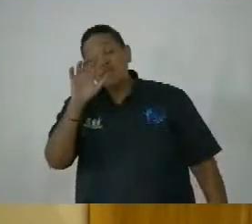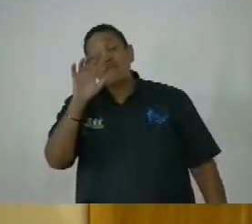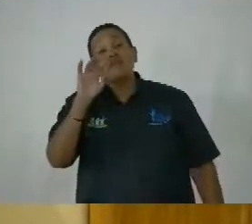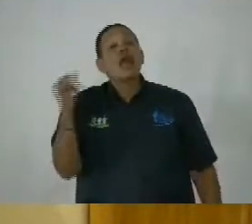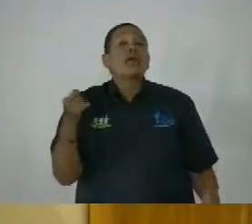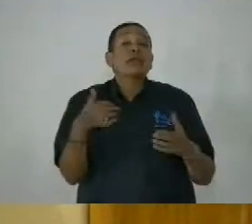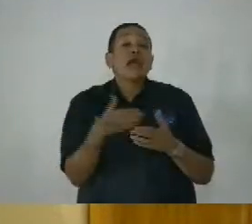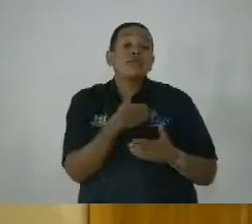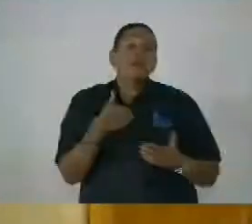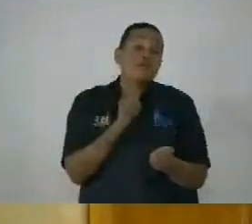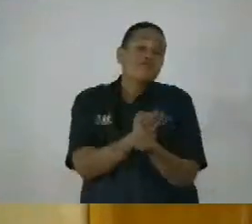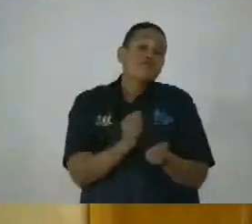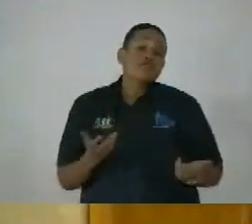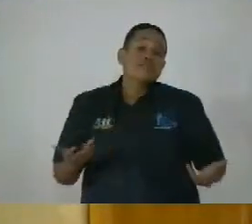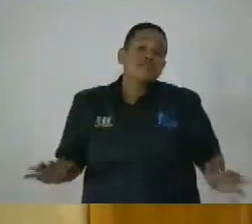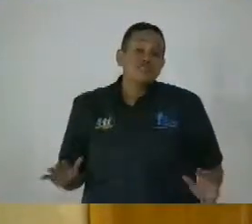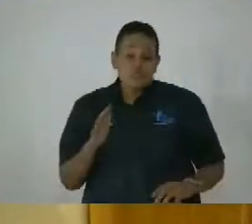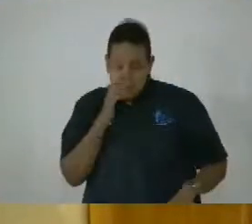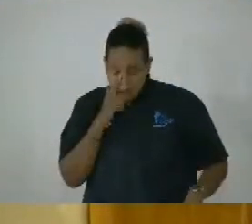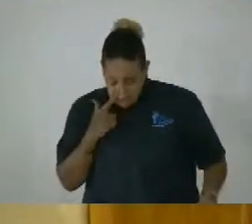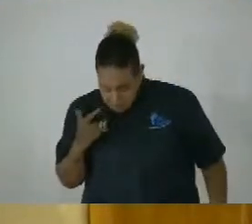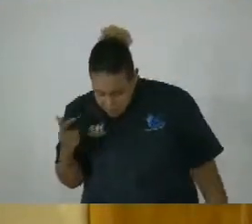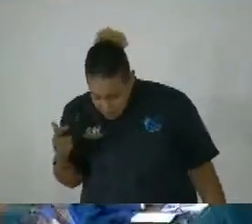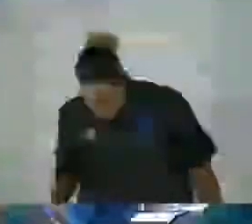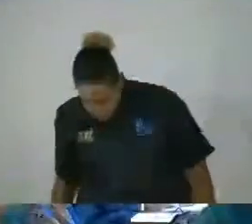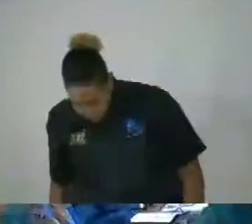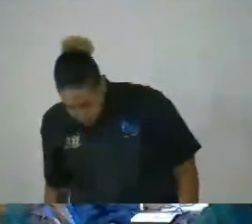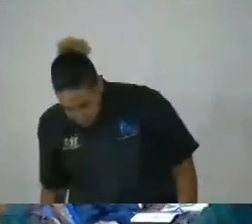159 gang members in this quarter.